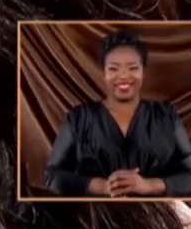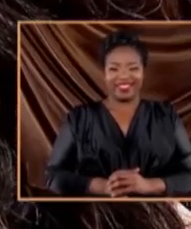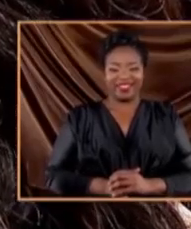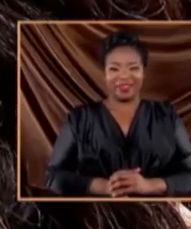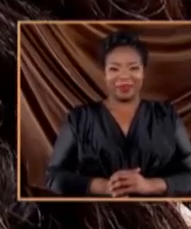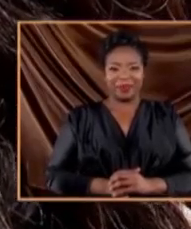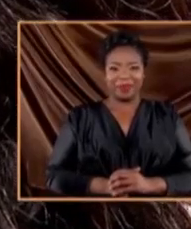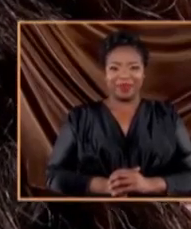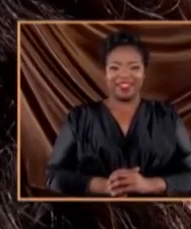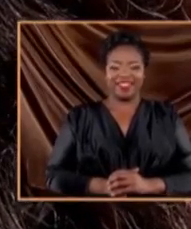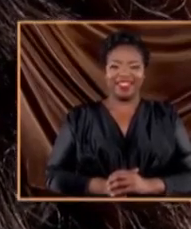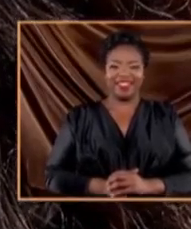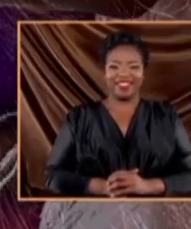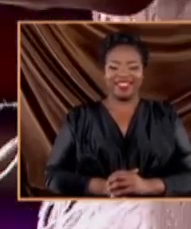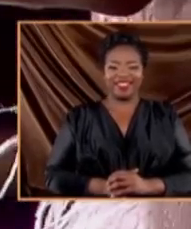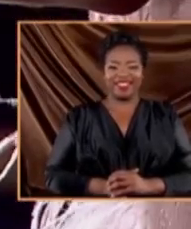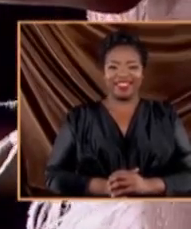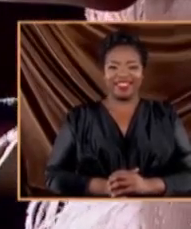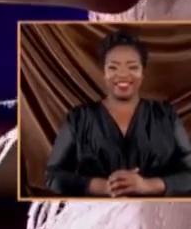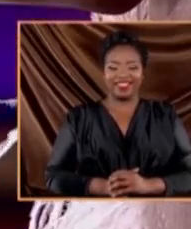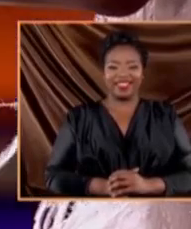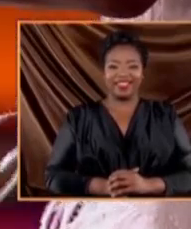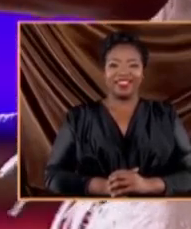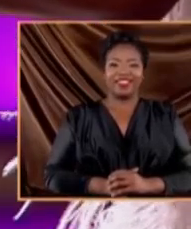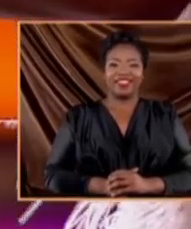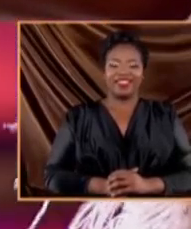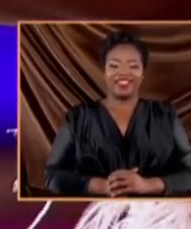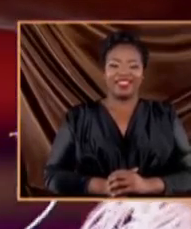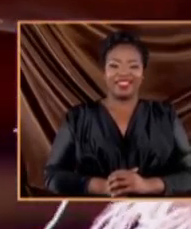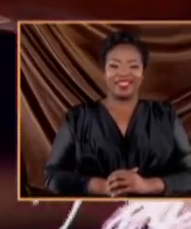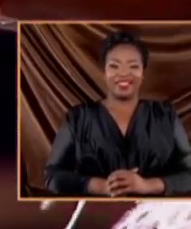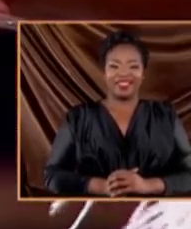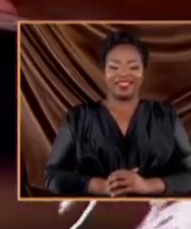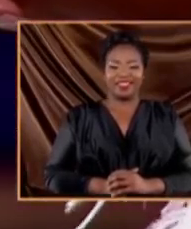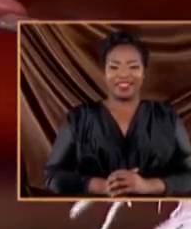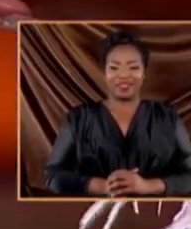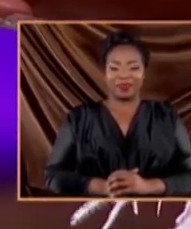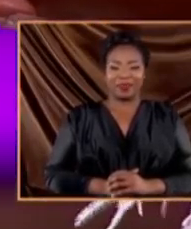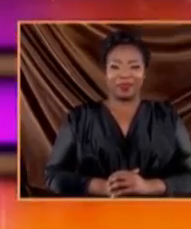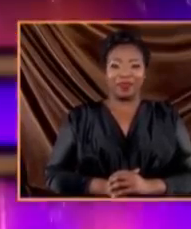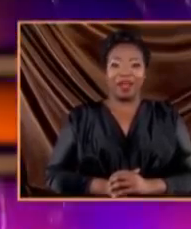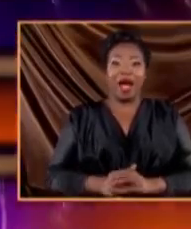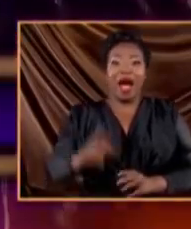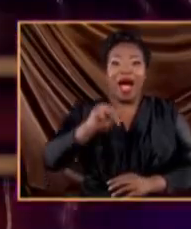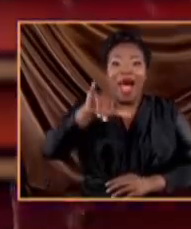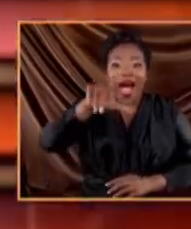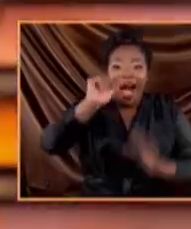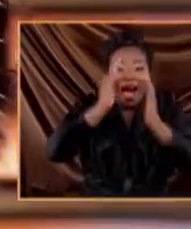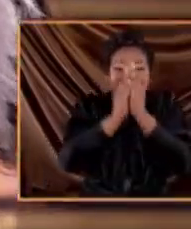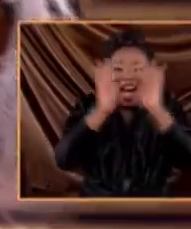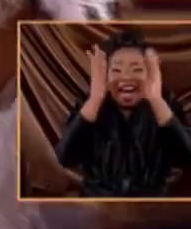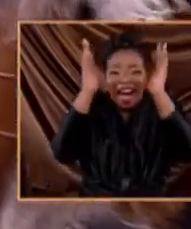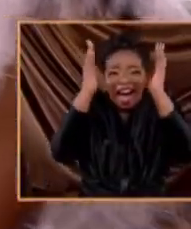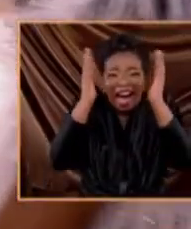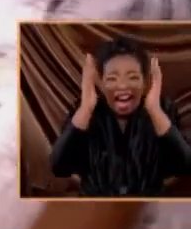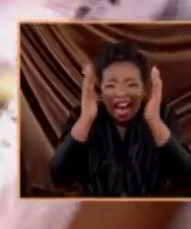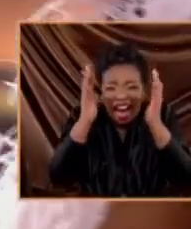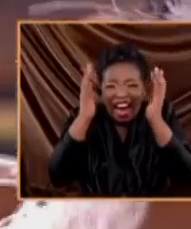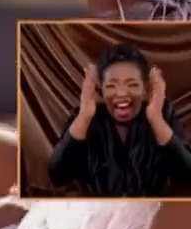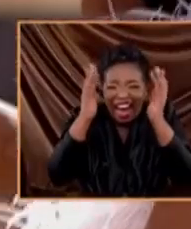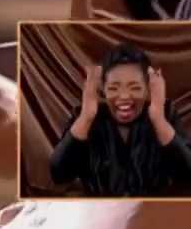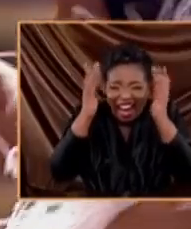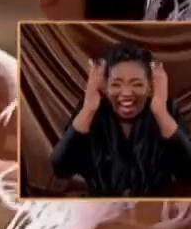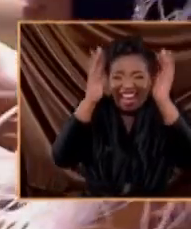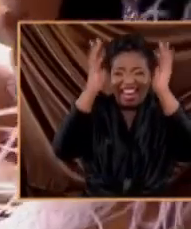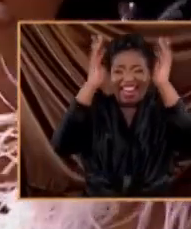bound, but she demonstrated her skills, her zeal, to really demonstrate the fact that because I'm unable to perform certain duties, that does not